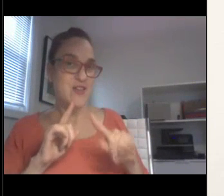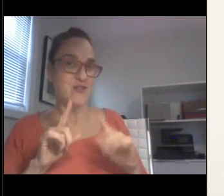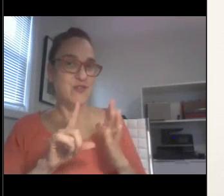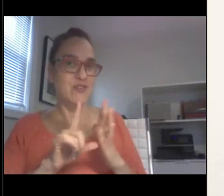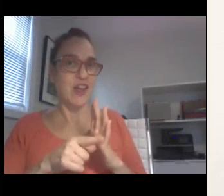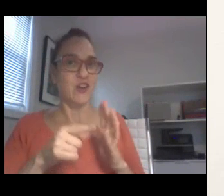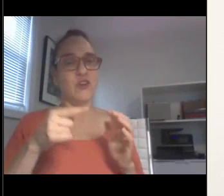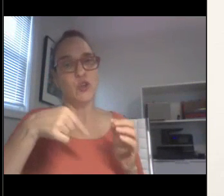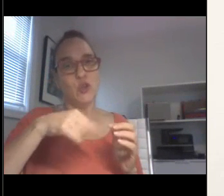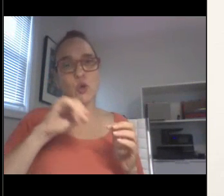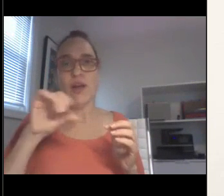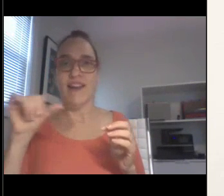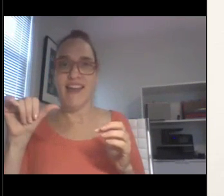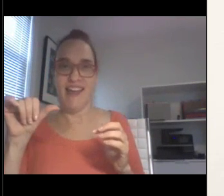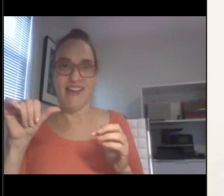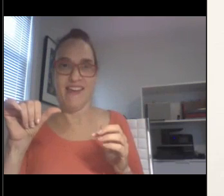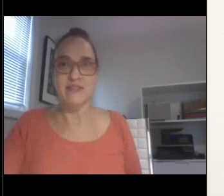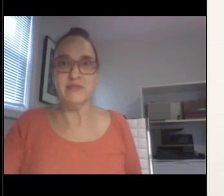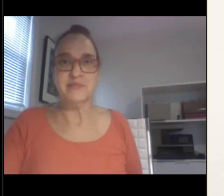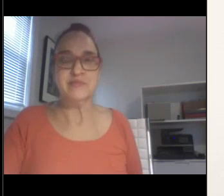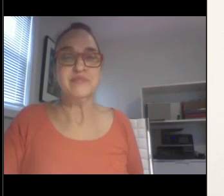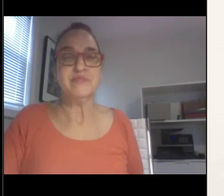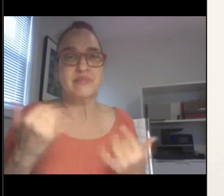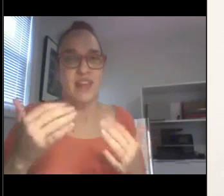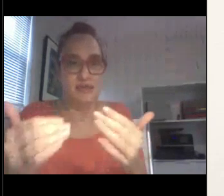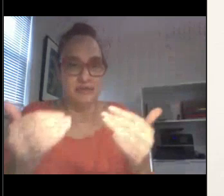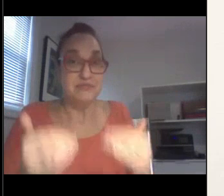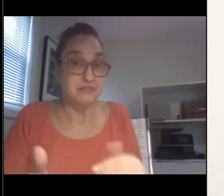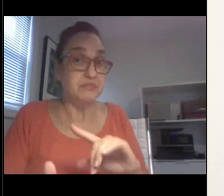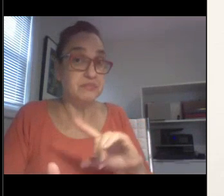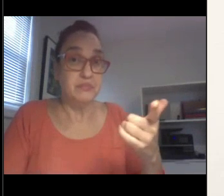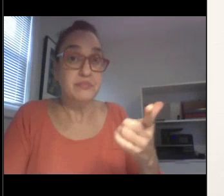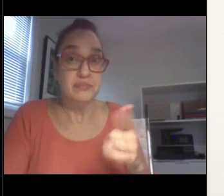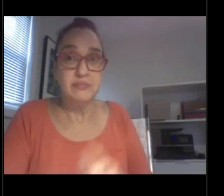awesome colleague, Kendra Calhoun, who will close us out.